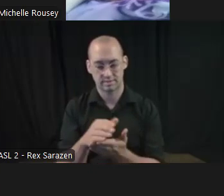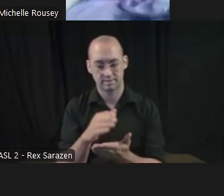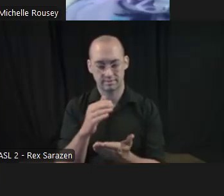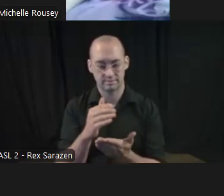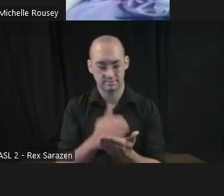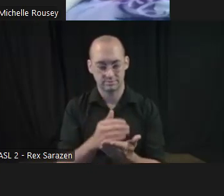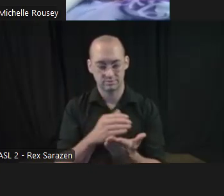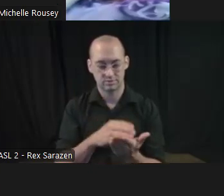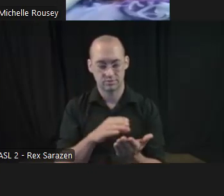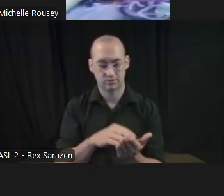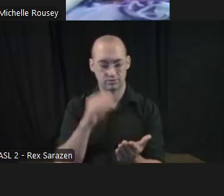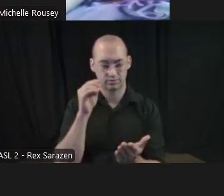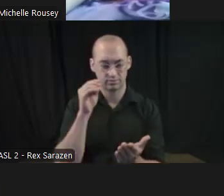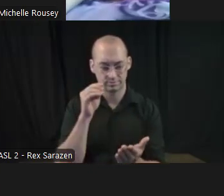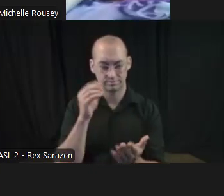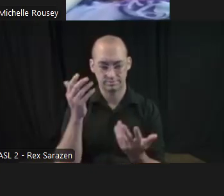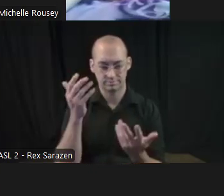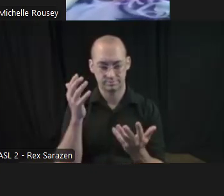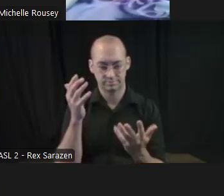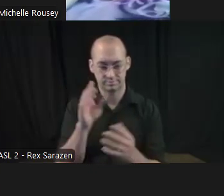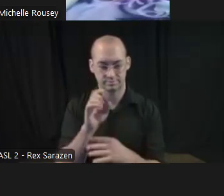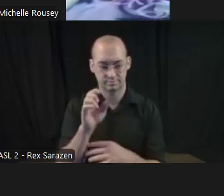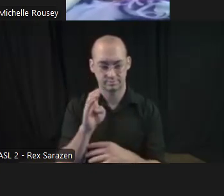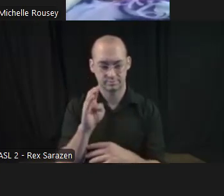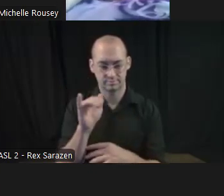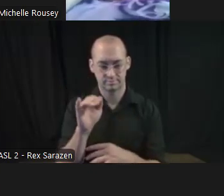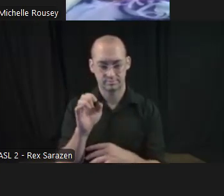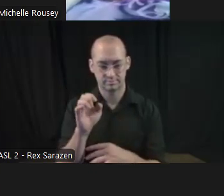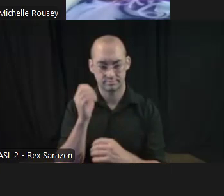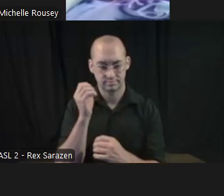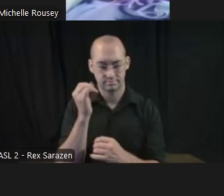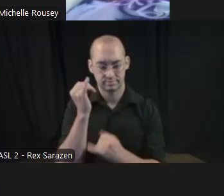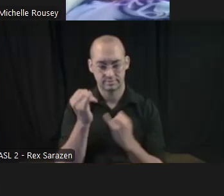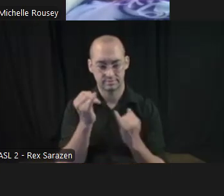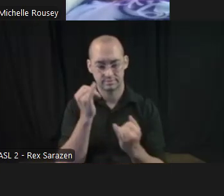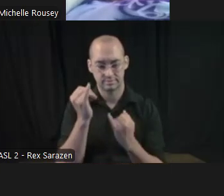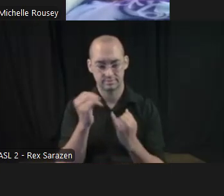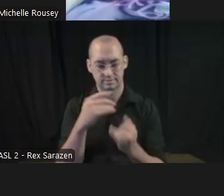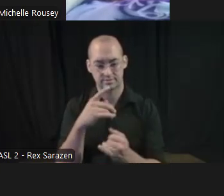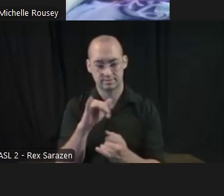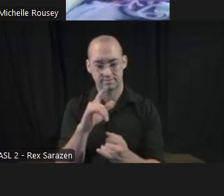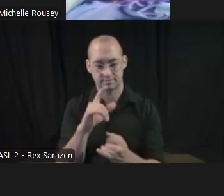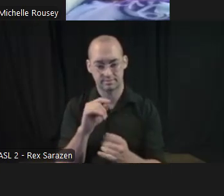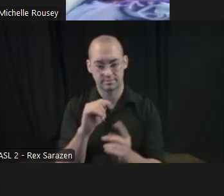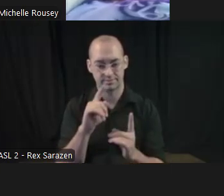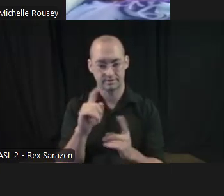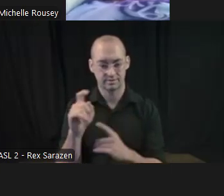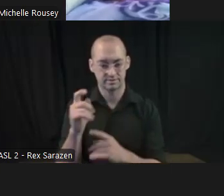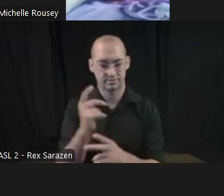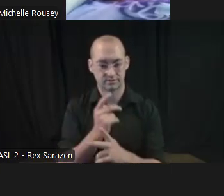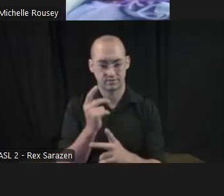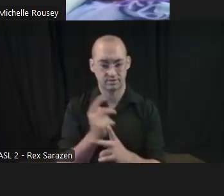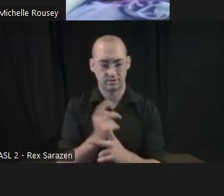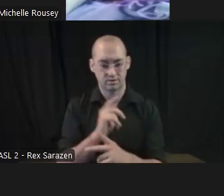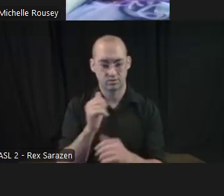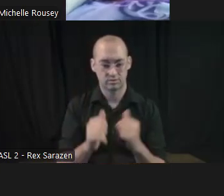Debbie's idea of a pilot and testing it and figuring out one of the, what works